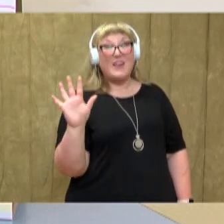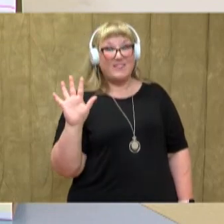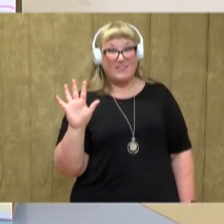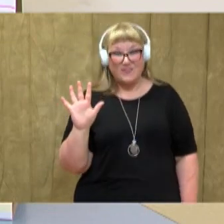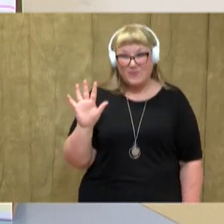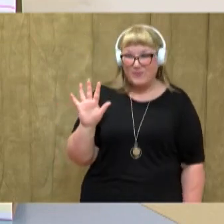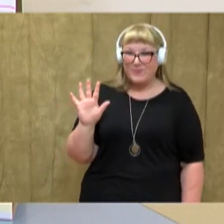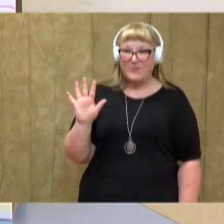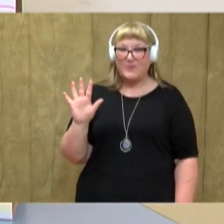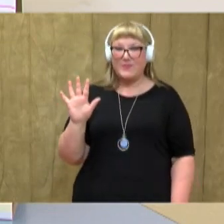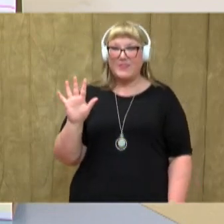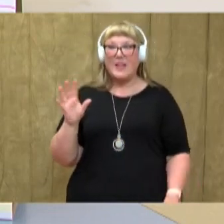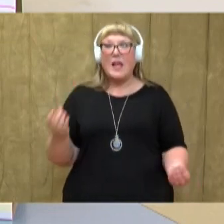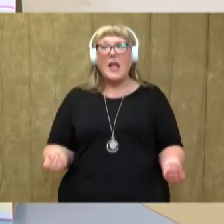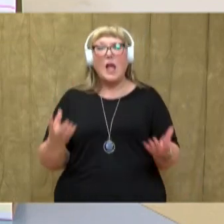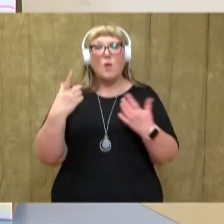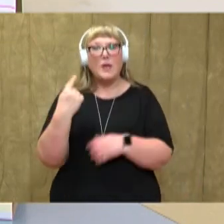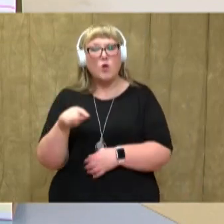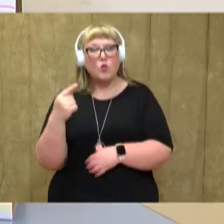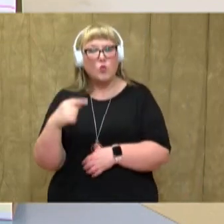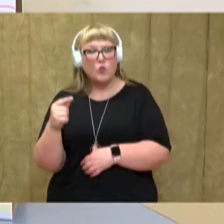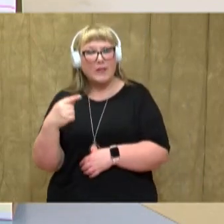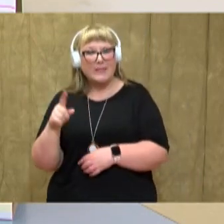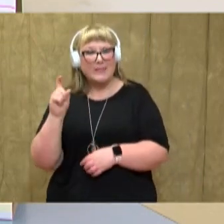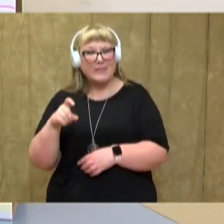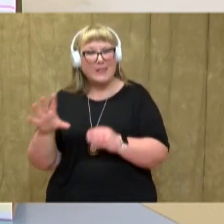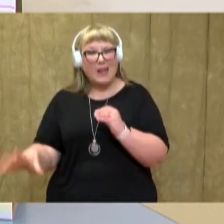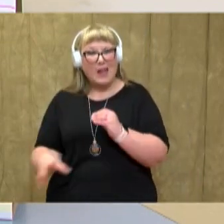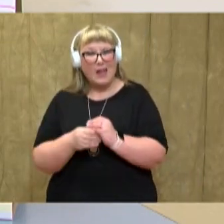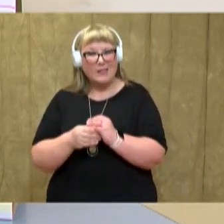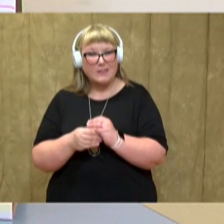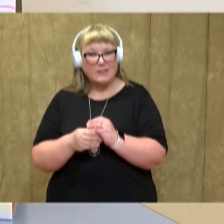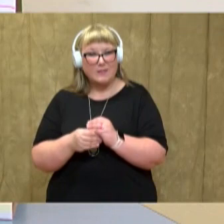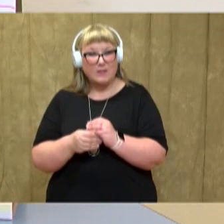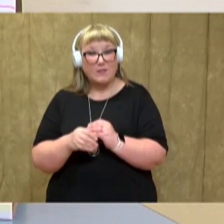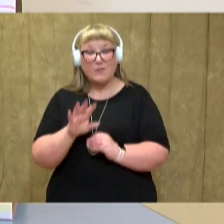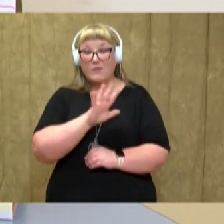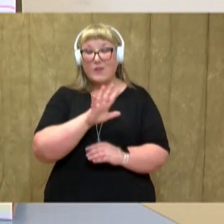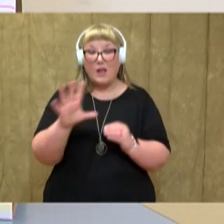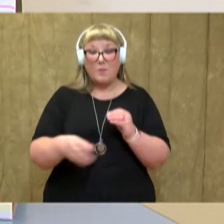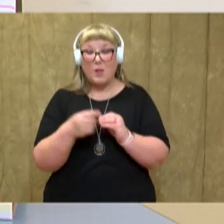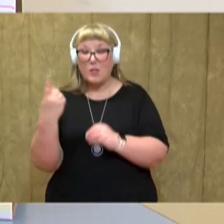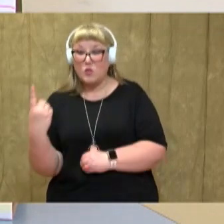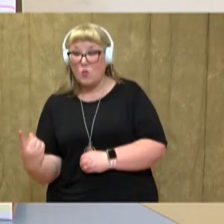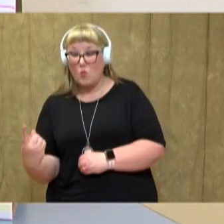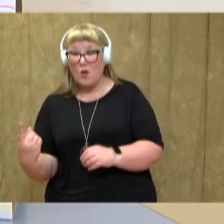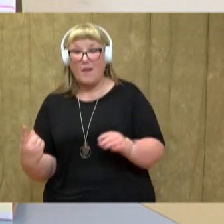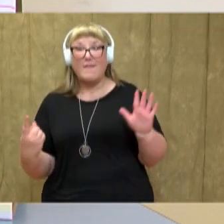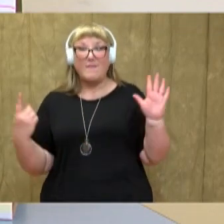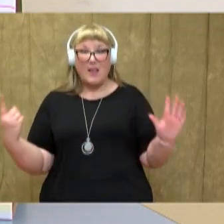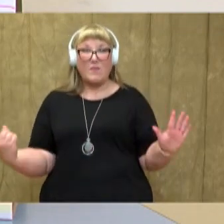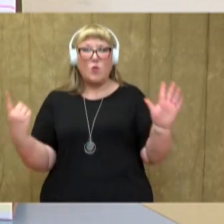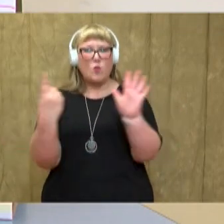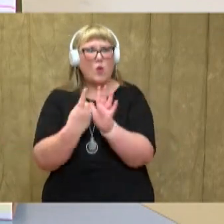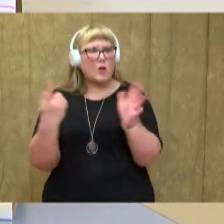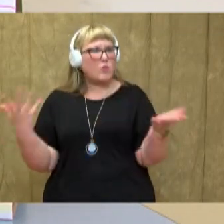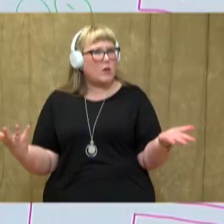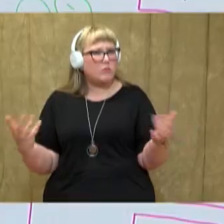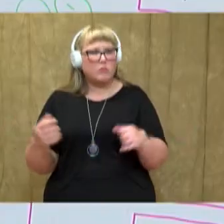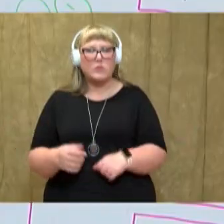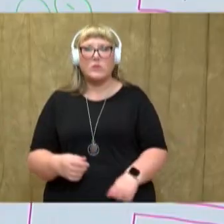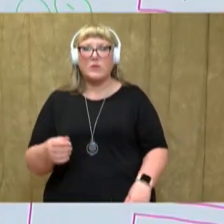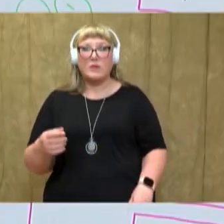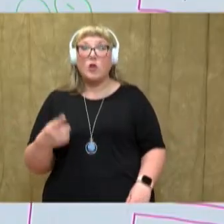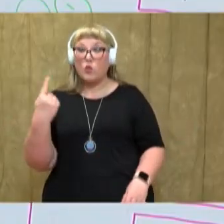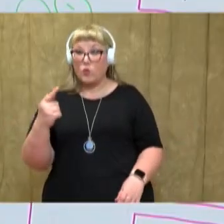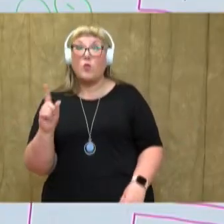5. How many green dots do I need to add? Look at our problem. 5 plus 1. One more.